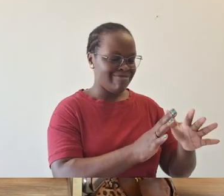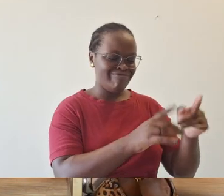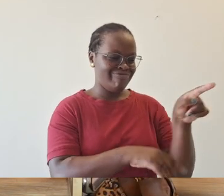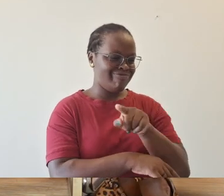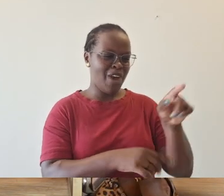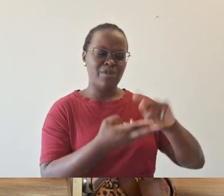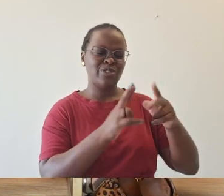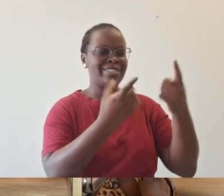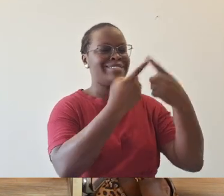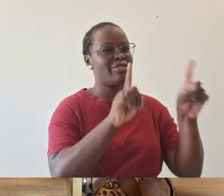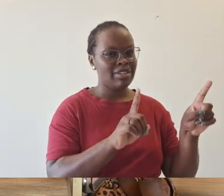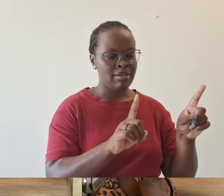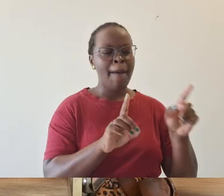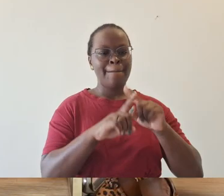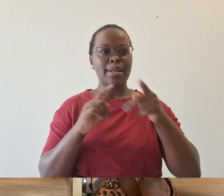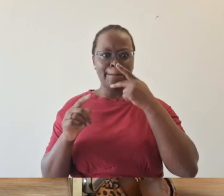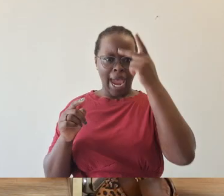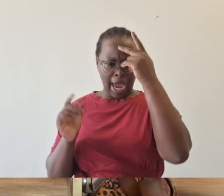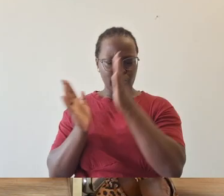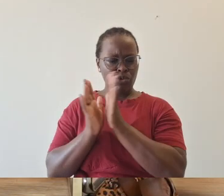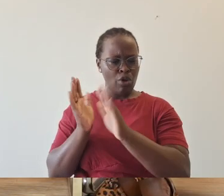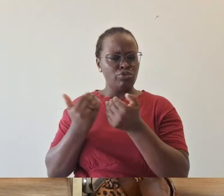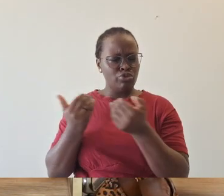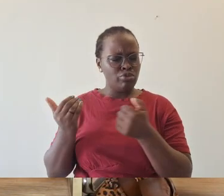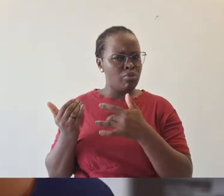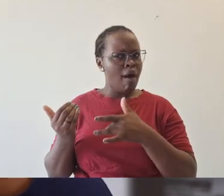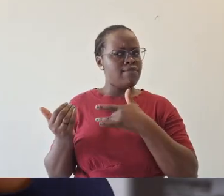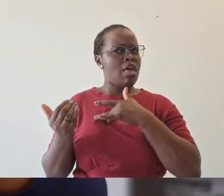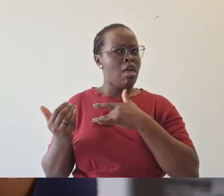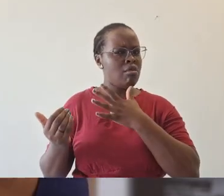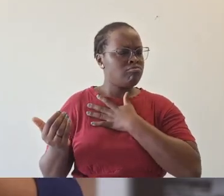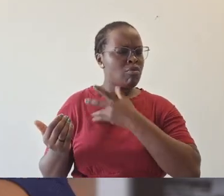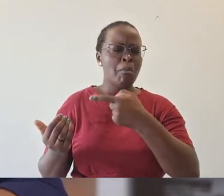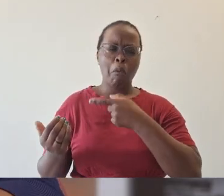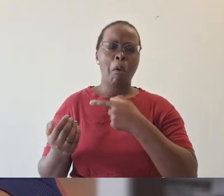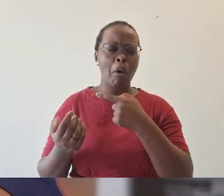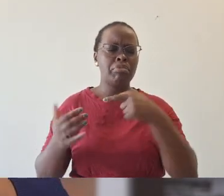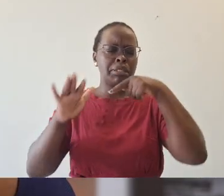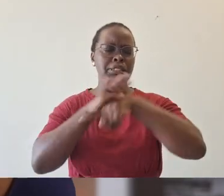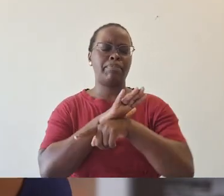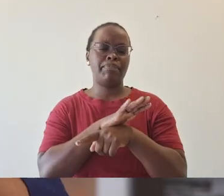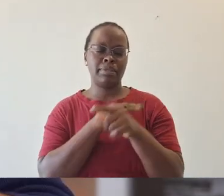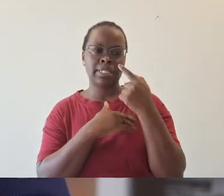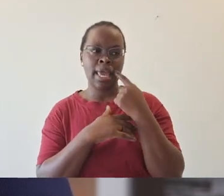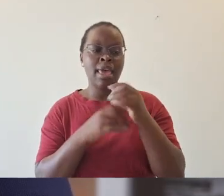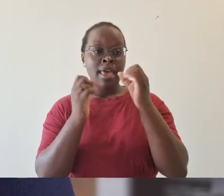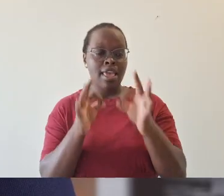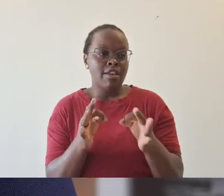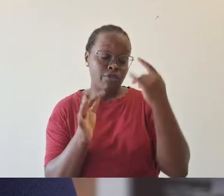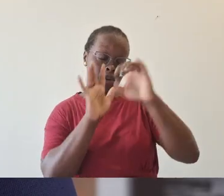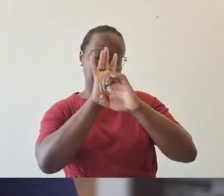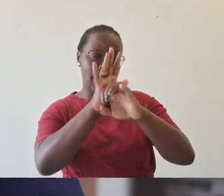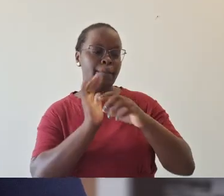up. Even if the parent is cognizant enough not to let it spill over in how they're speaking to or